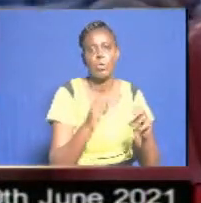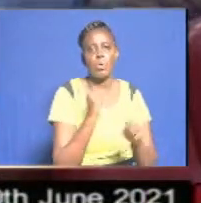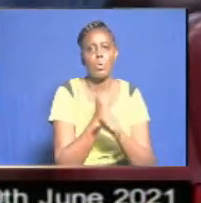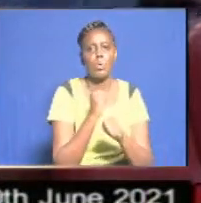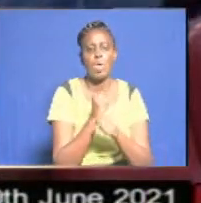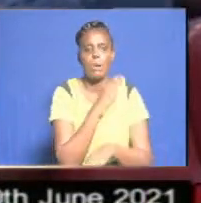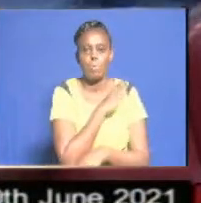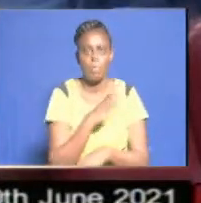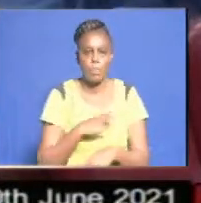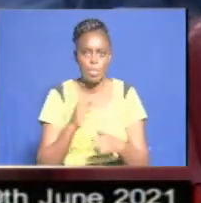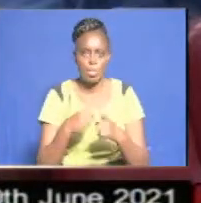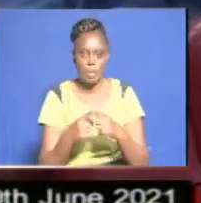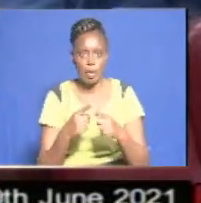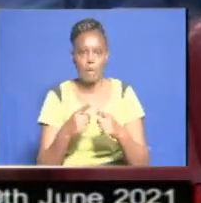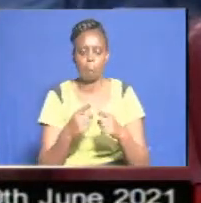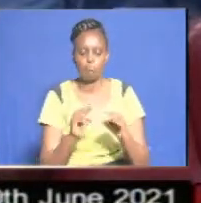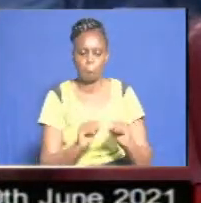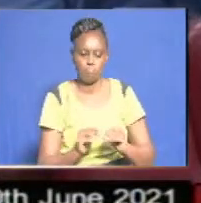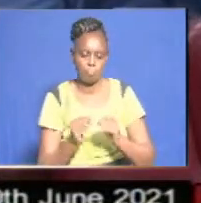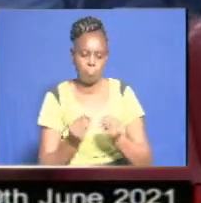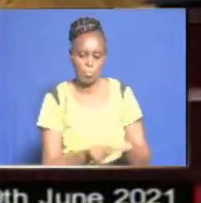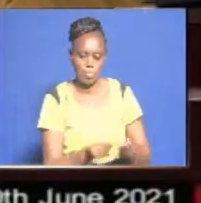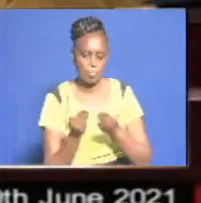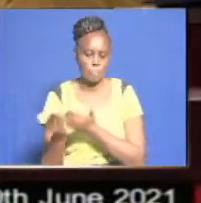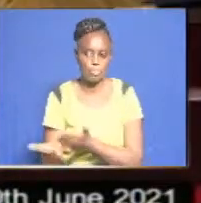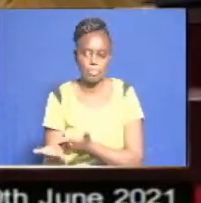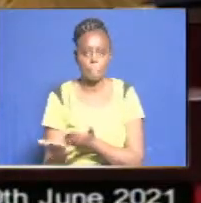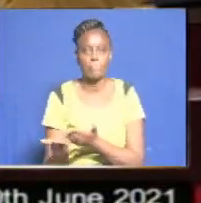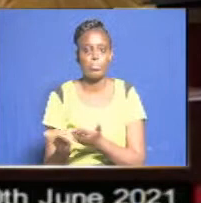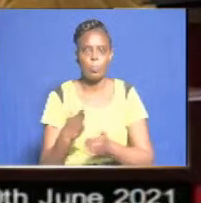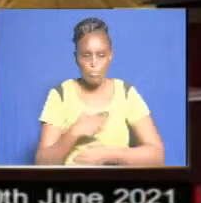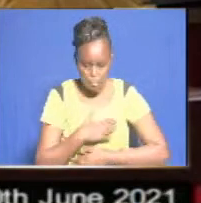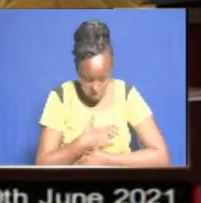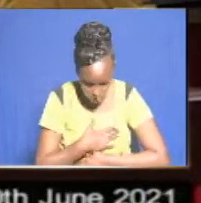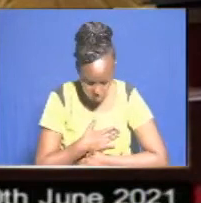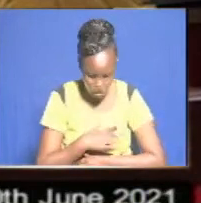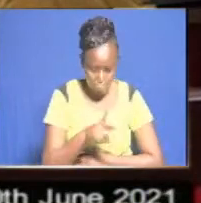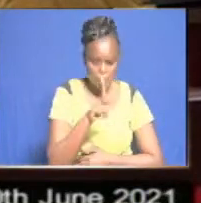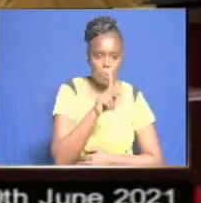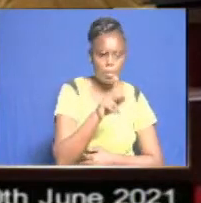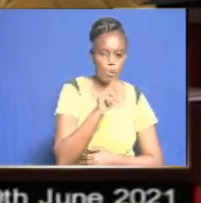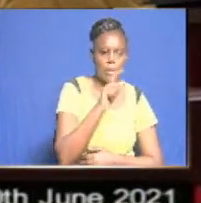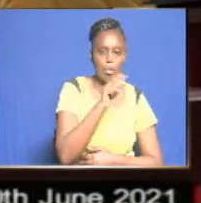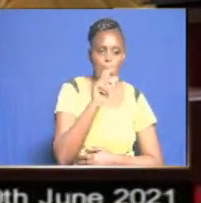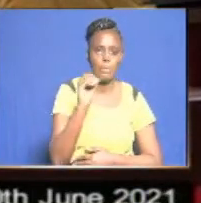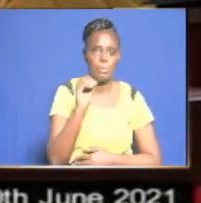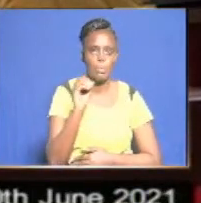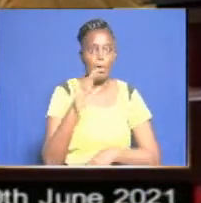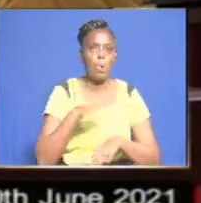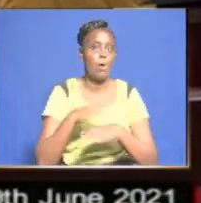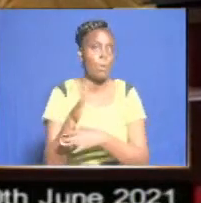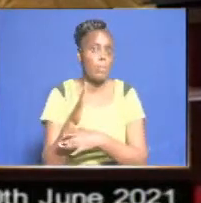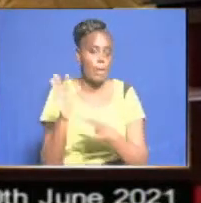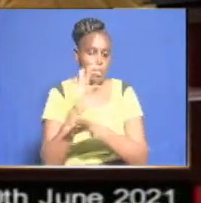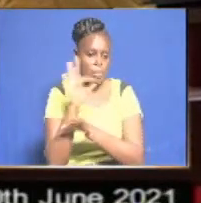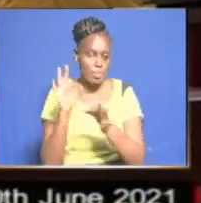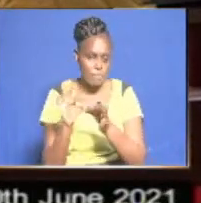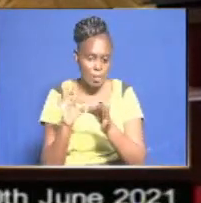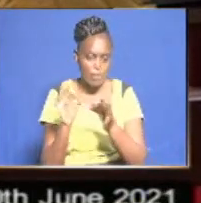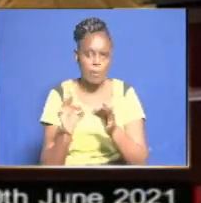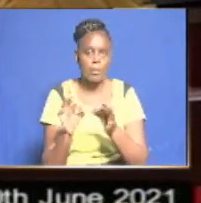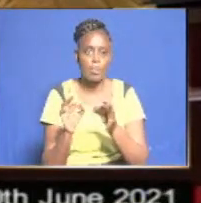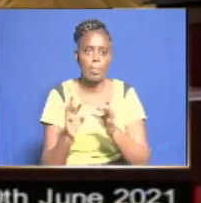of the committee, then they can direct it to... You can get that. Honorable Katoholo Metito, can you bring on Thursday a specific